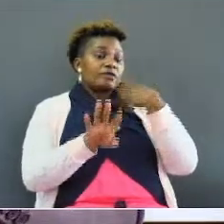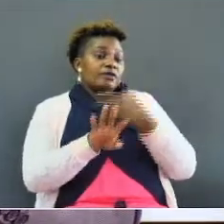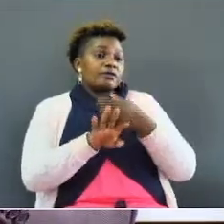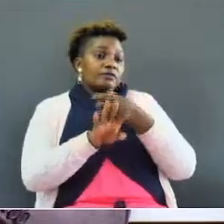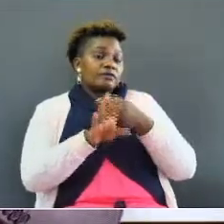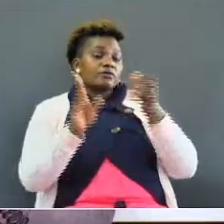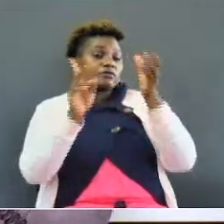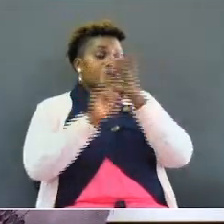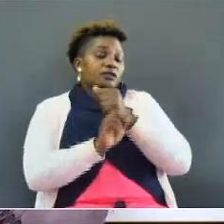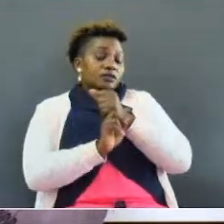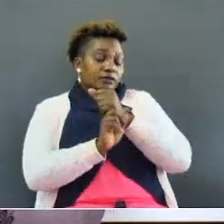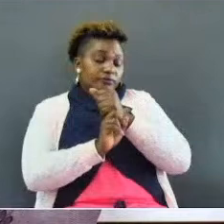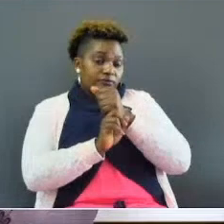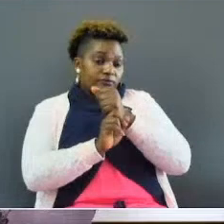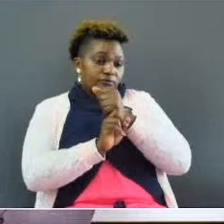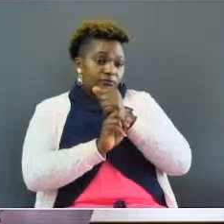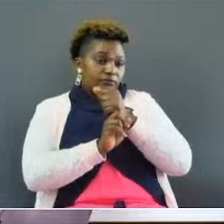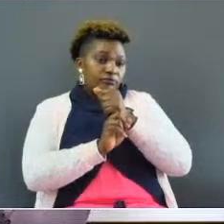to achieve.